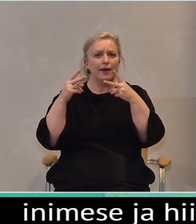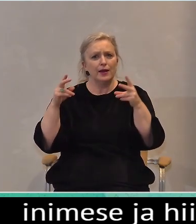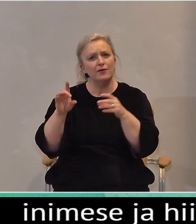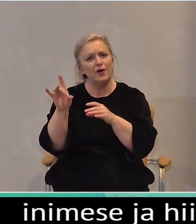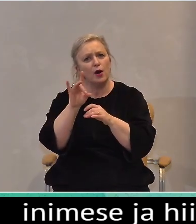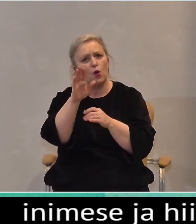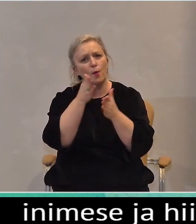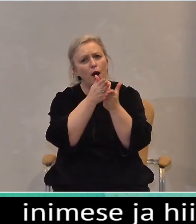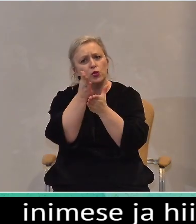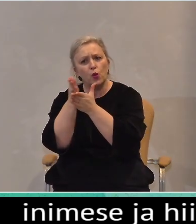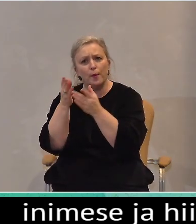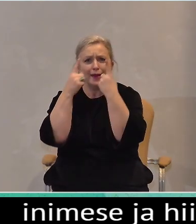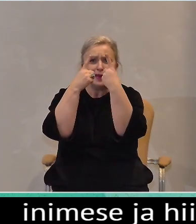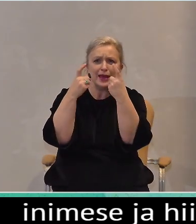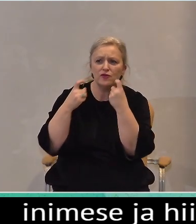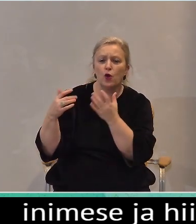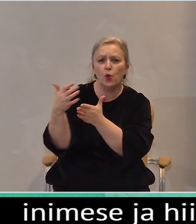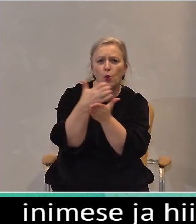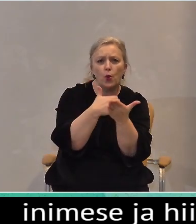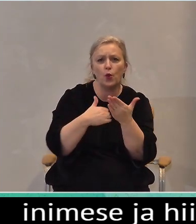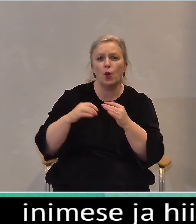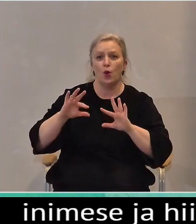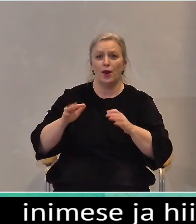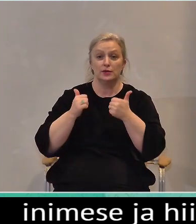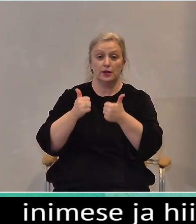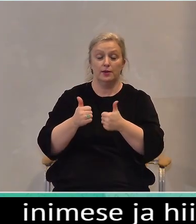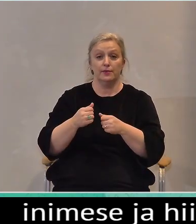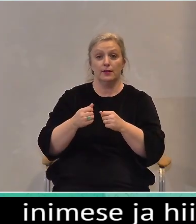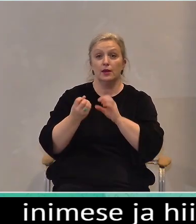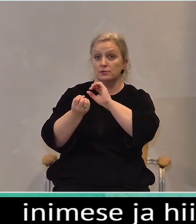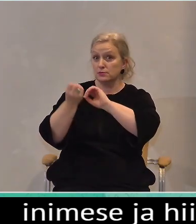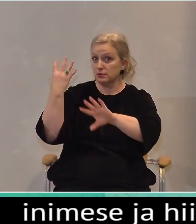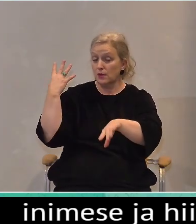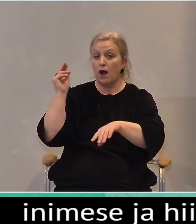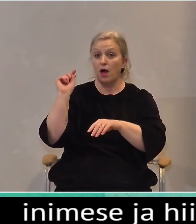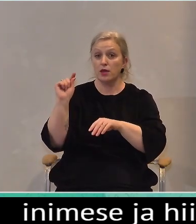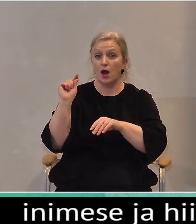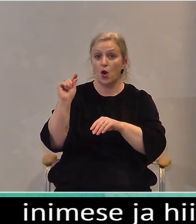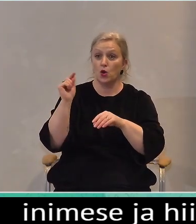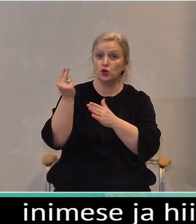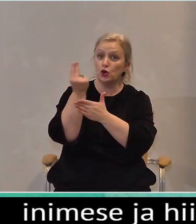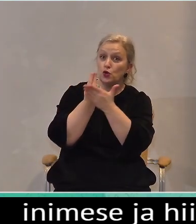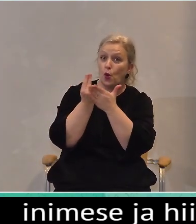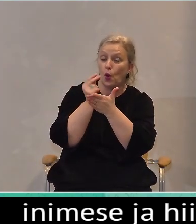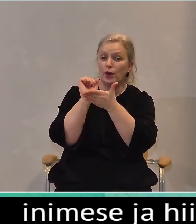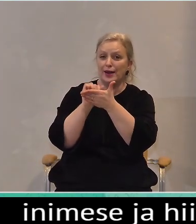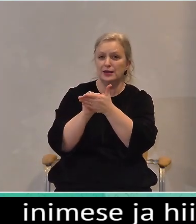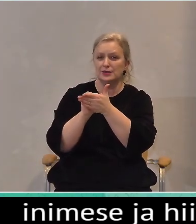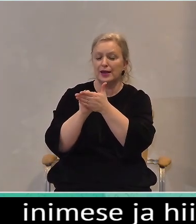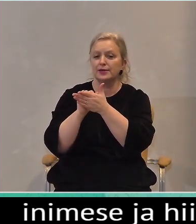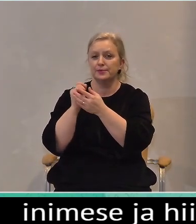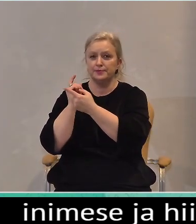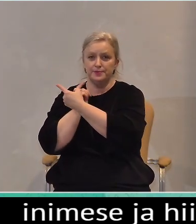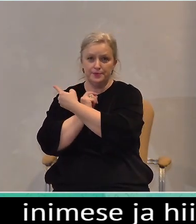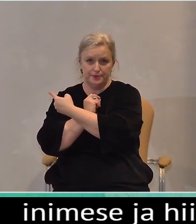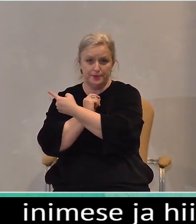such a complex tissue, it would be good to have information on each single cell type. These are